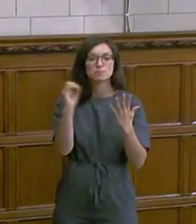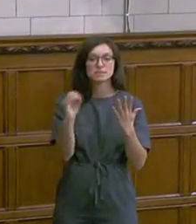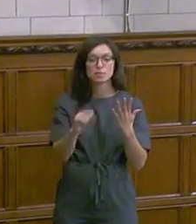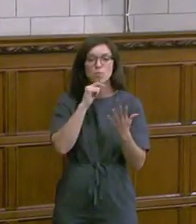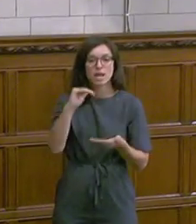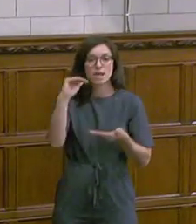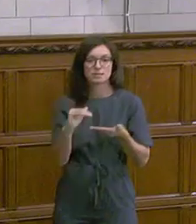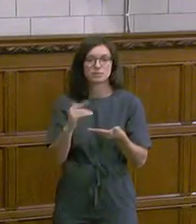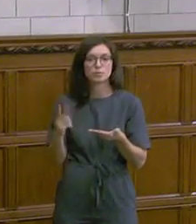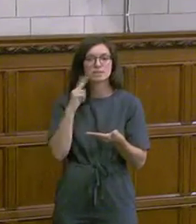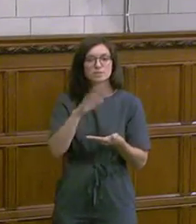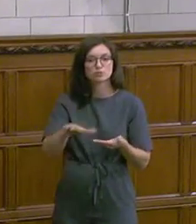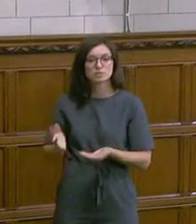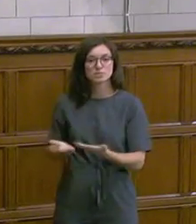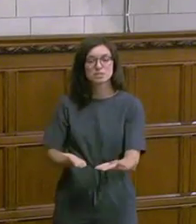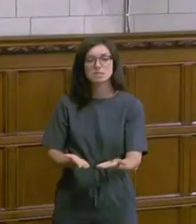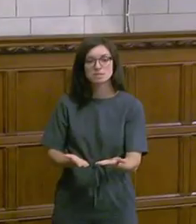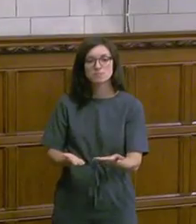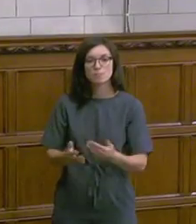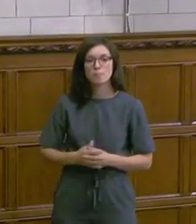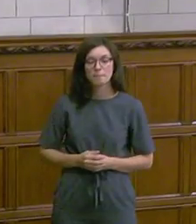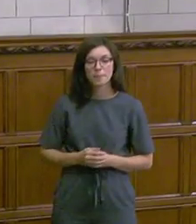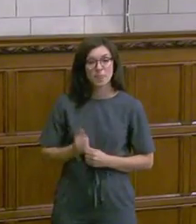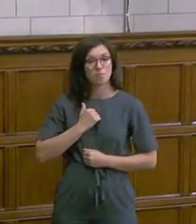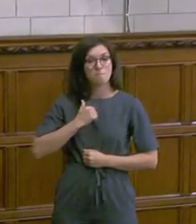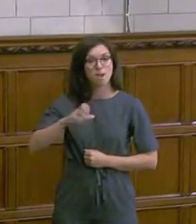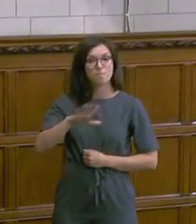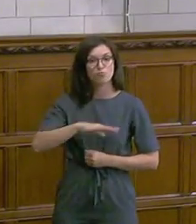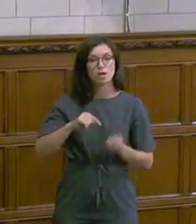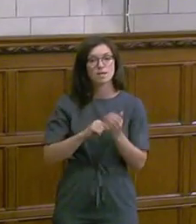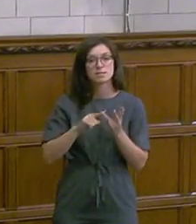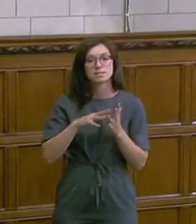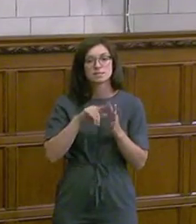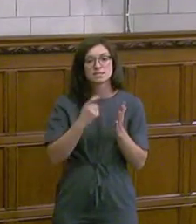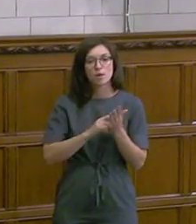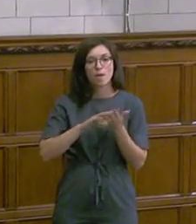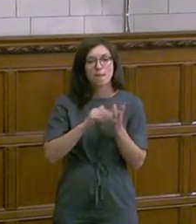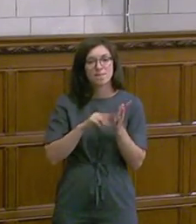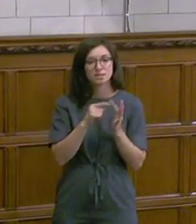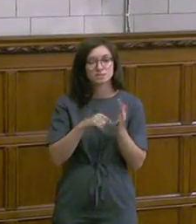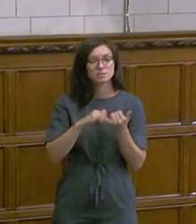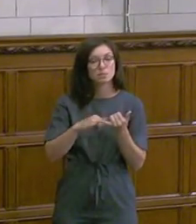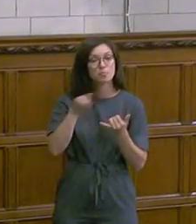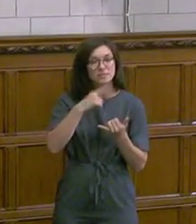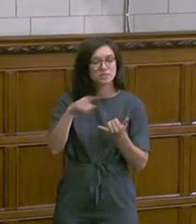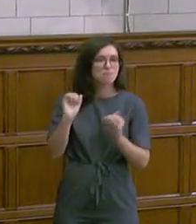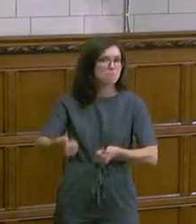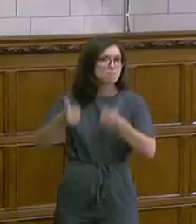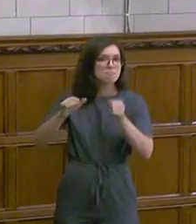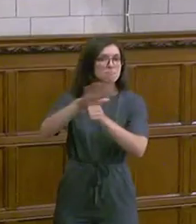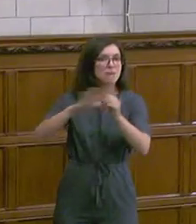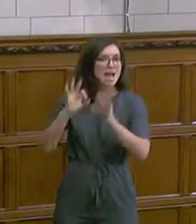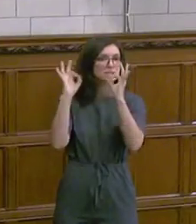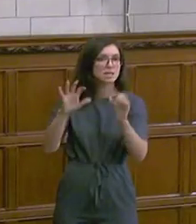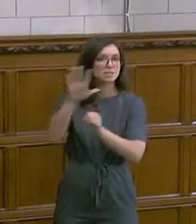children's services. And my own borough of Tower Hamlets, regarded as a model of excellence, with among the highest figures in